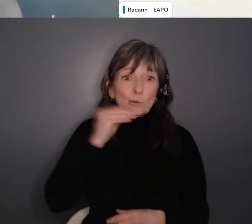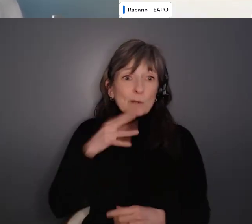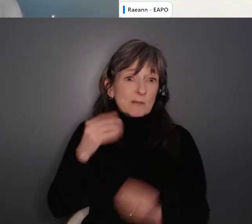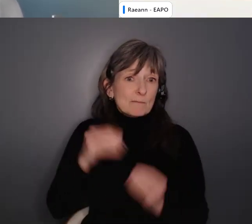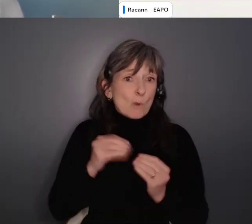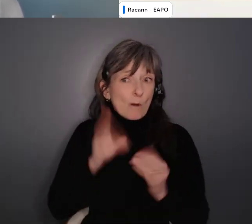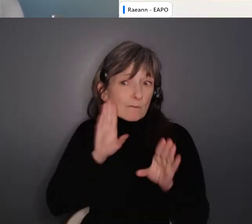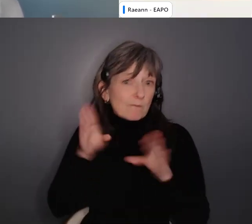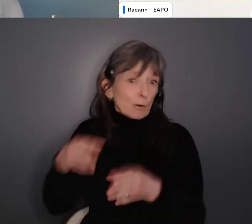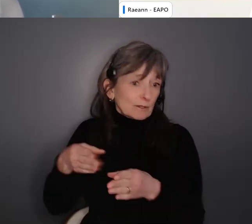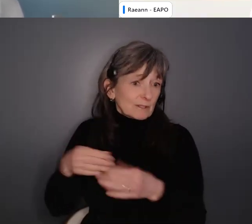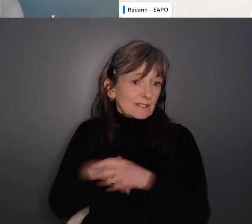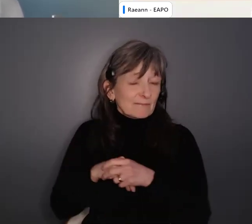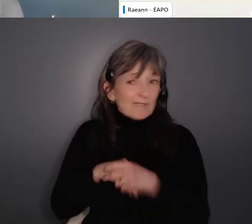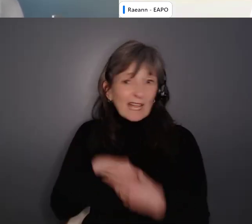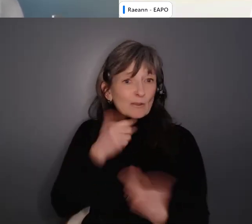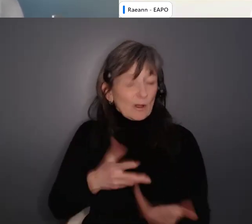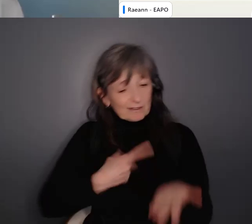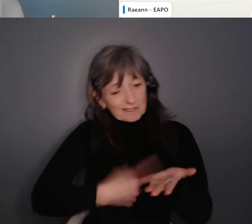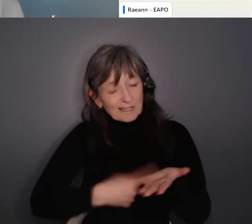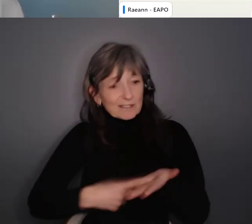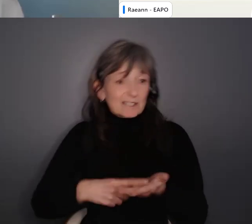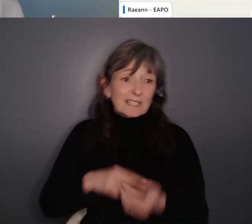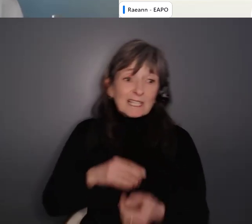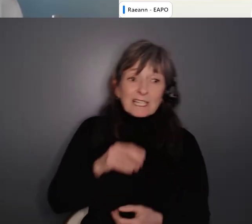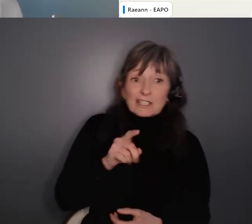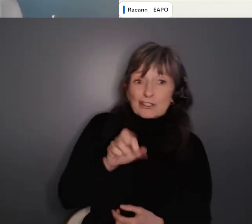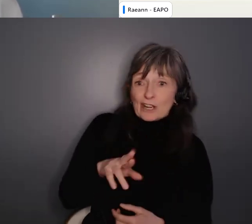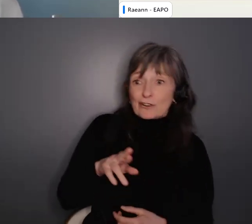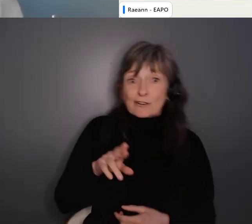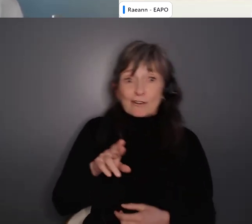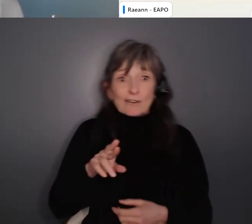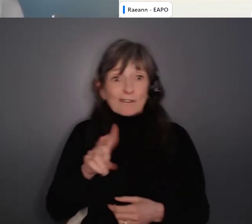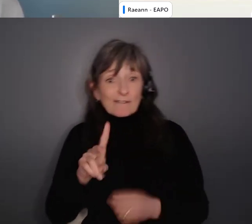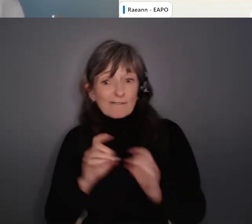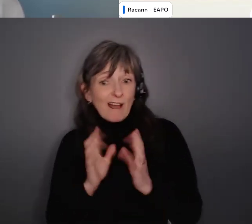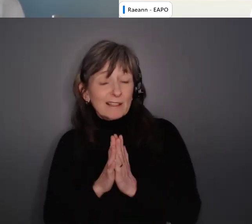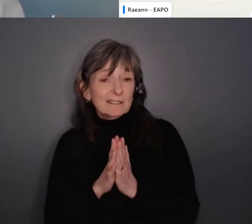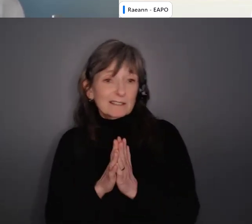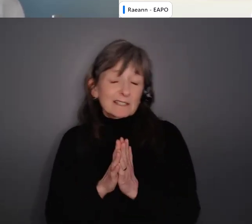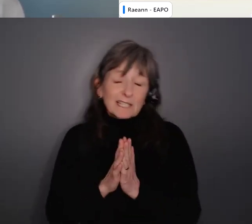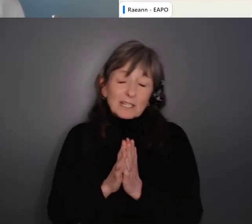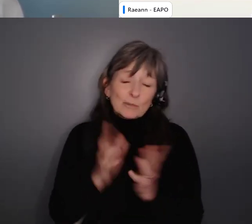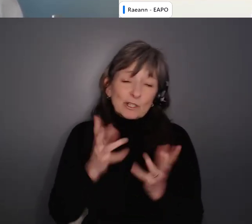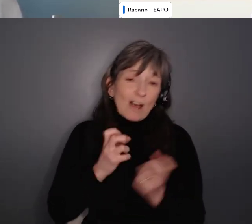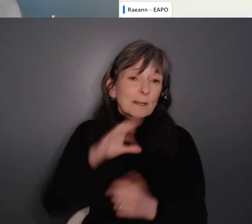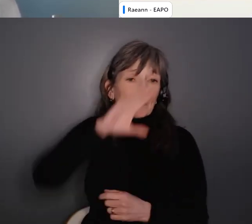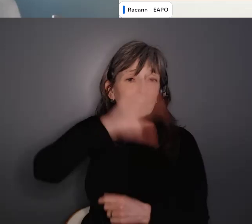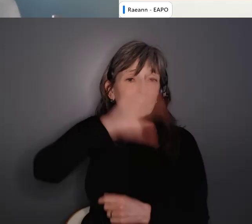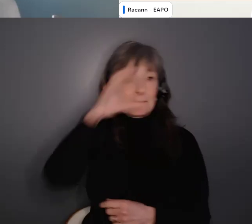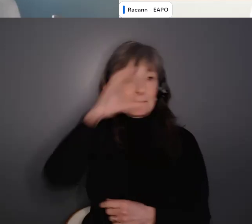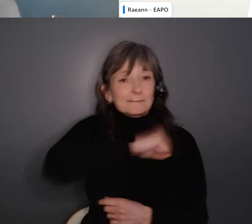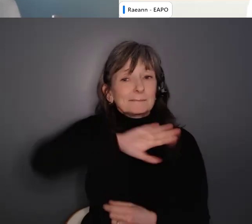about this. So they're not invisible when we're having conversations about gender-based violence. So thank you so much. And we will be connecting probably after this conference to see